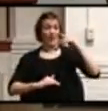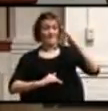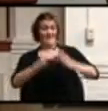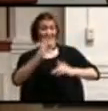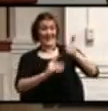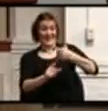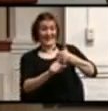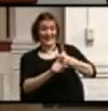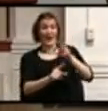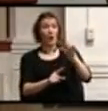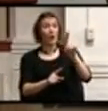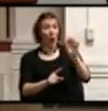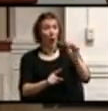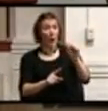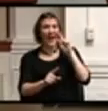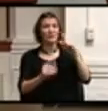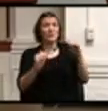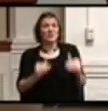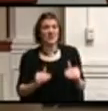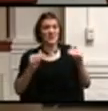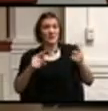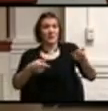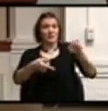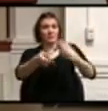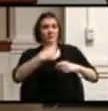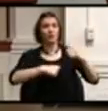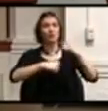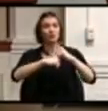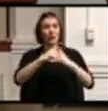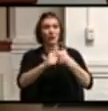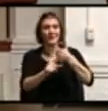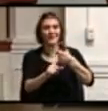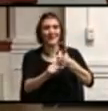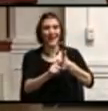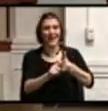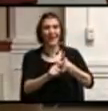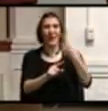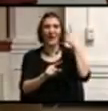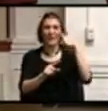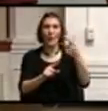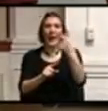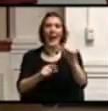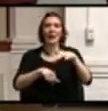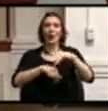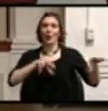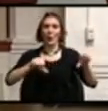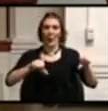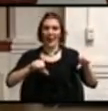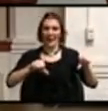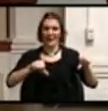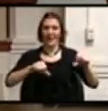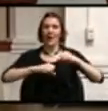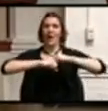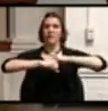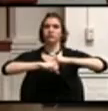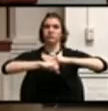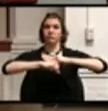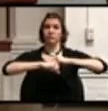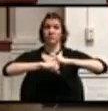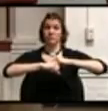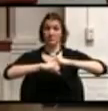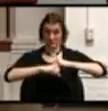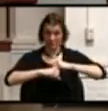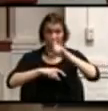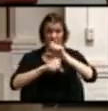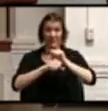upgraded structural system specifically geared towards seismic design, and it's 1.5 times what